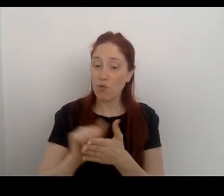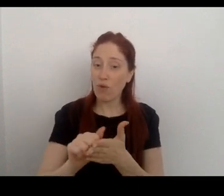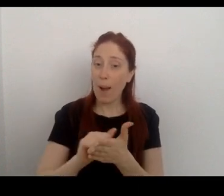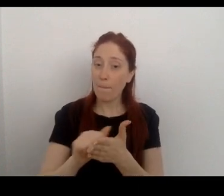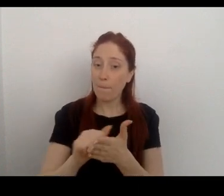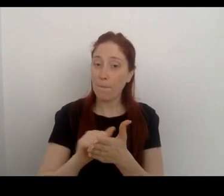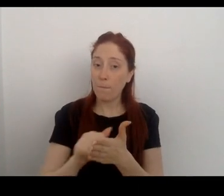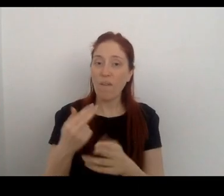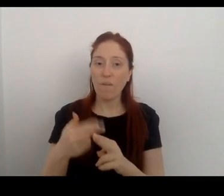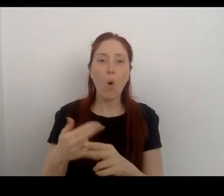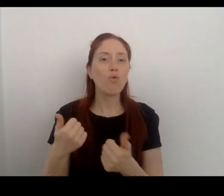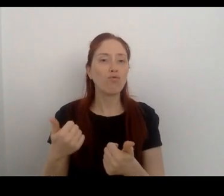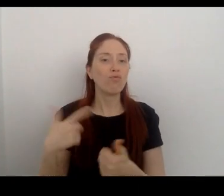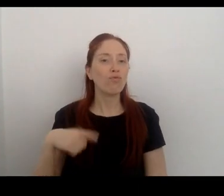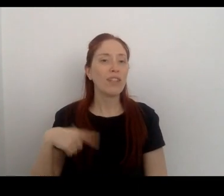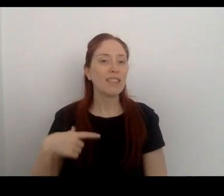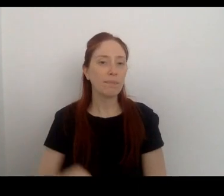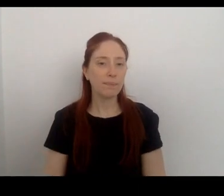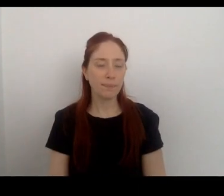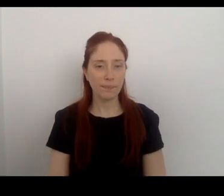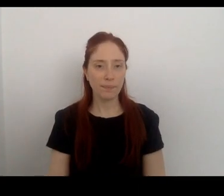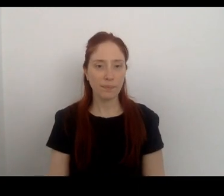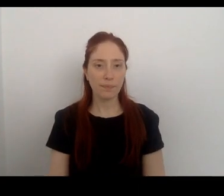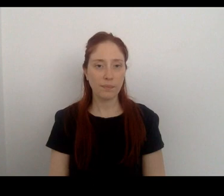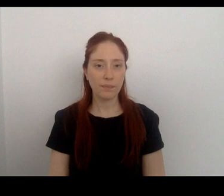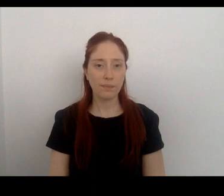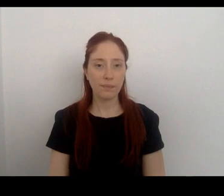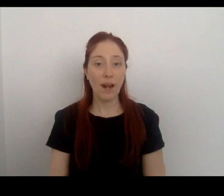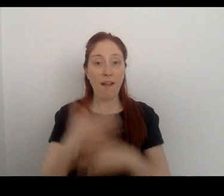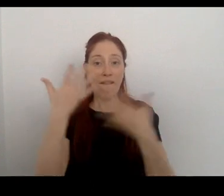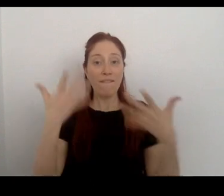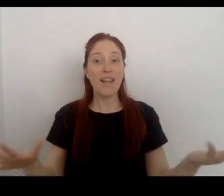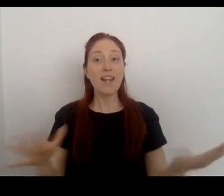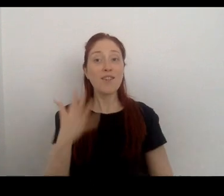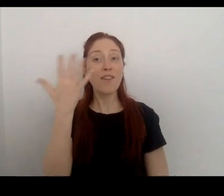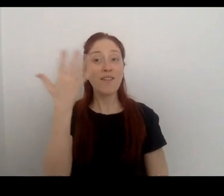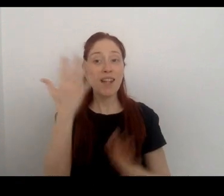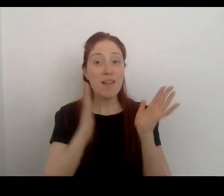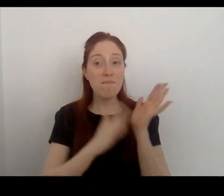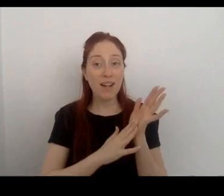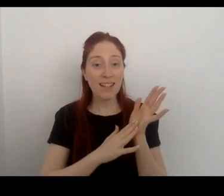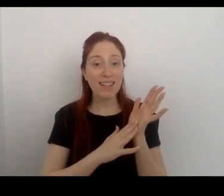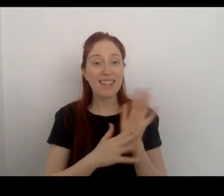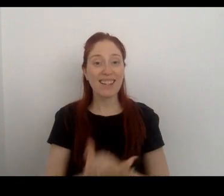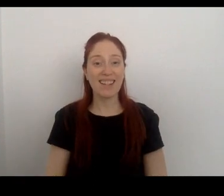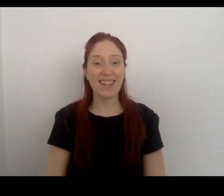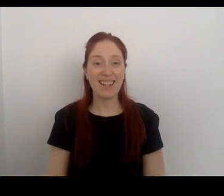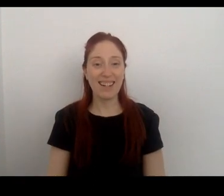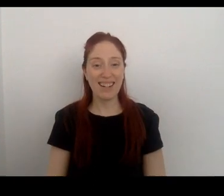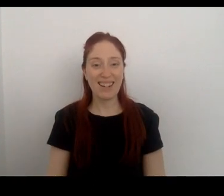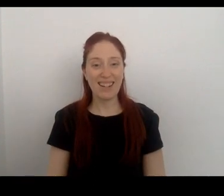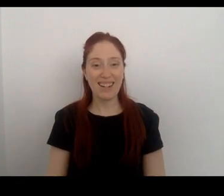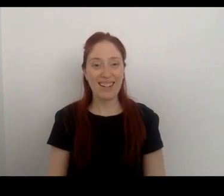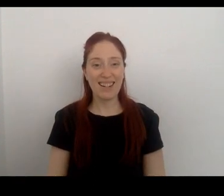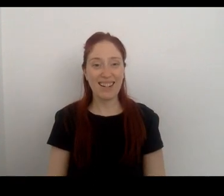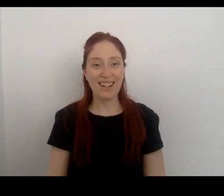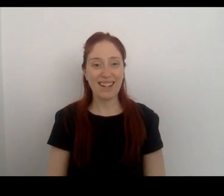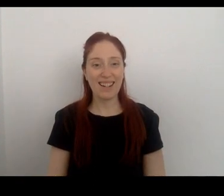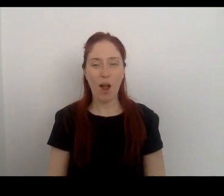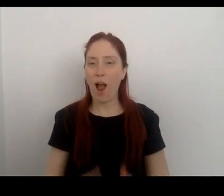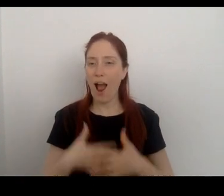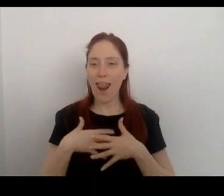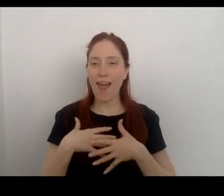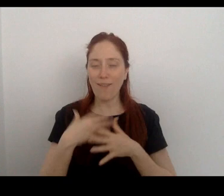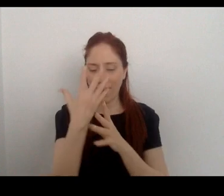Mm. Fantastic. So that's 15 minutes. It's great to just lose yourself in the drawing for a